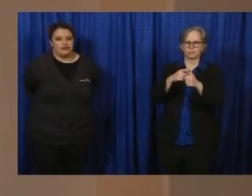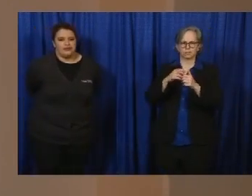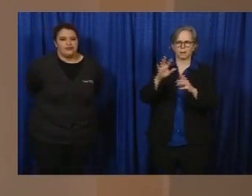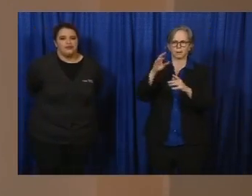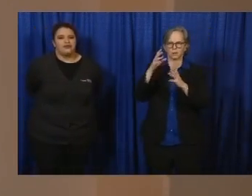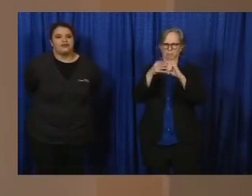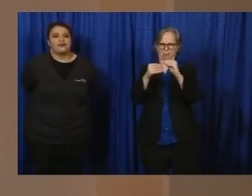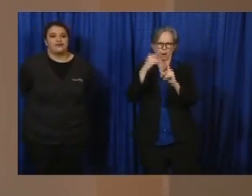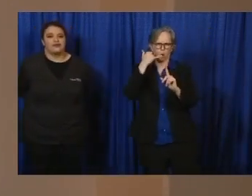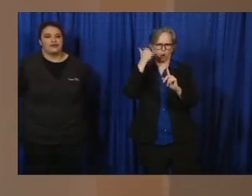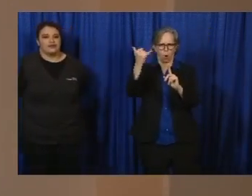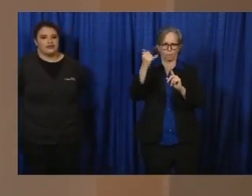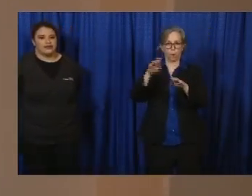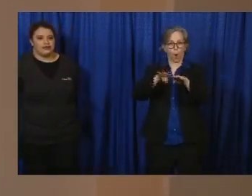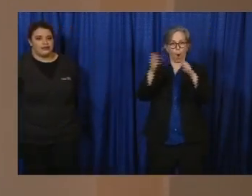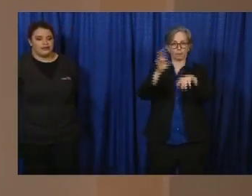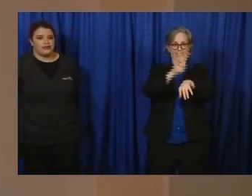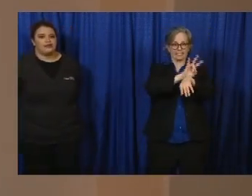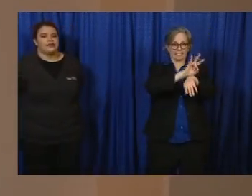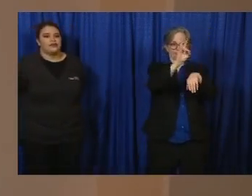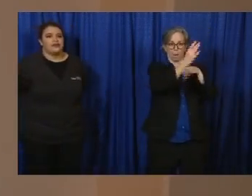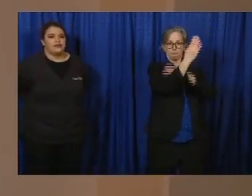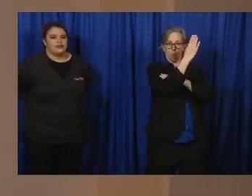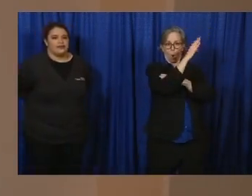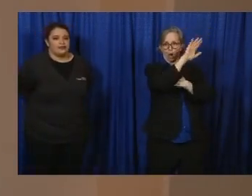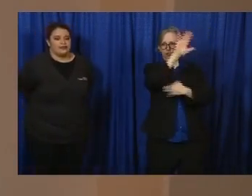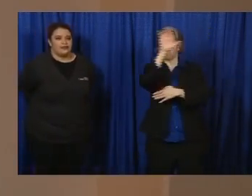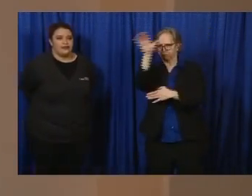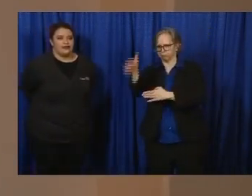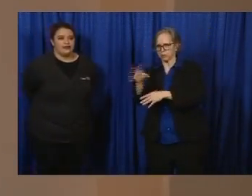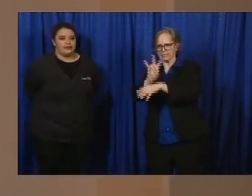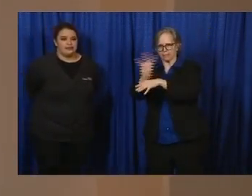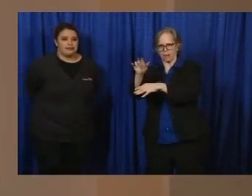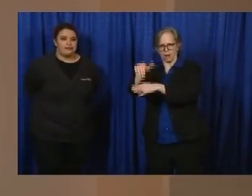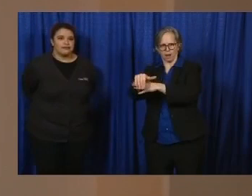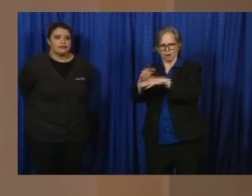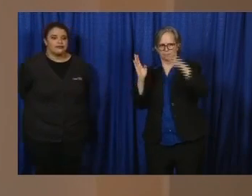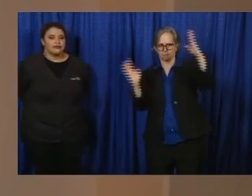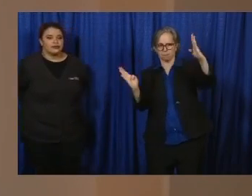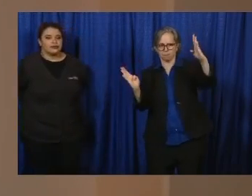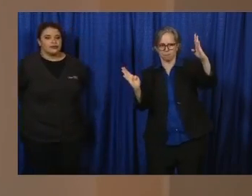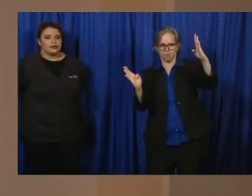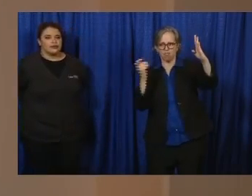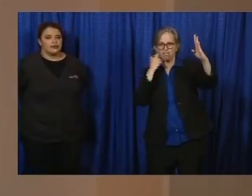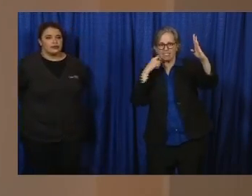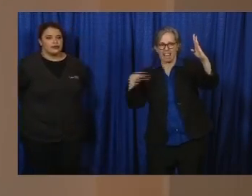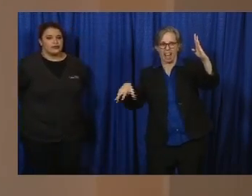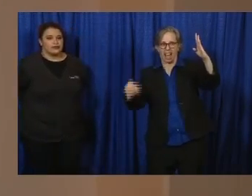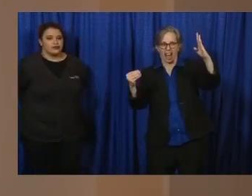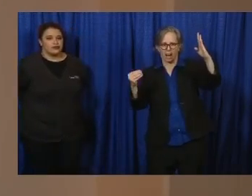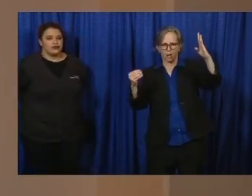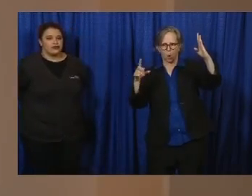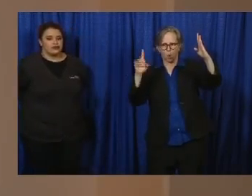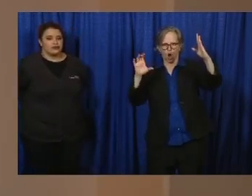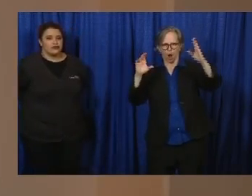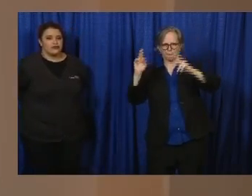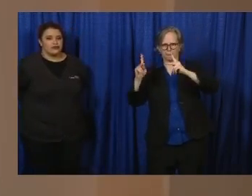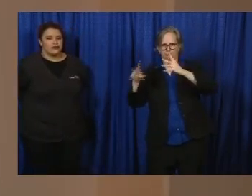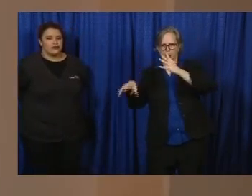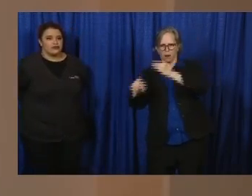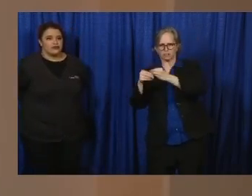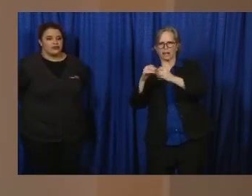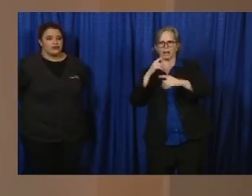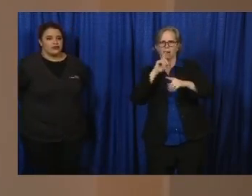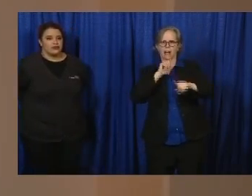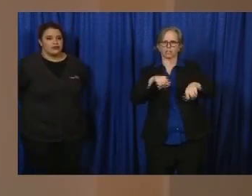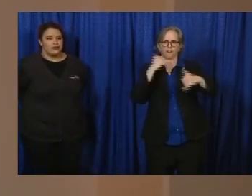7 p.m. We've added 100 people to the call center to be able to address those calls. It's open from